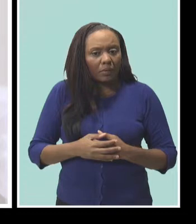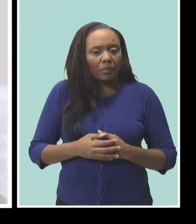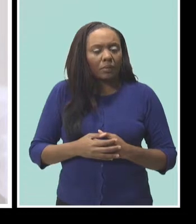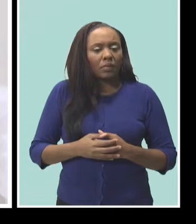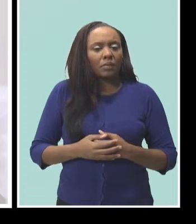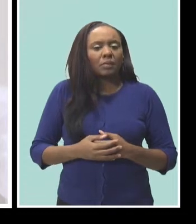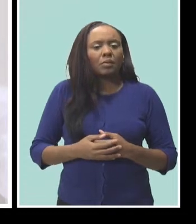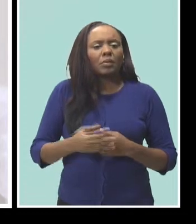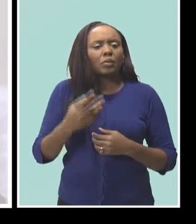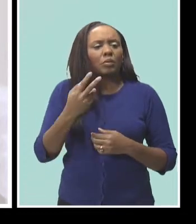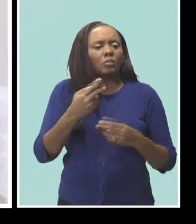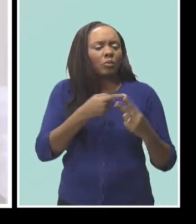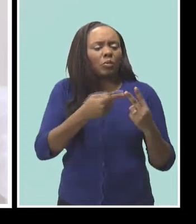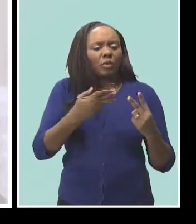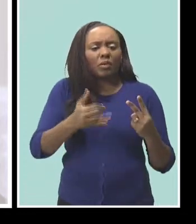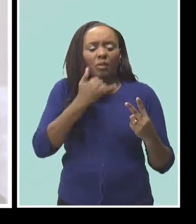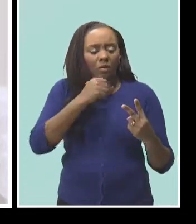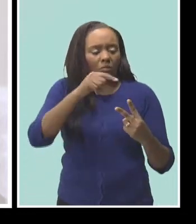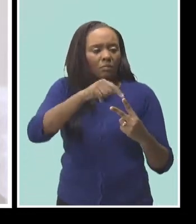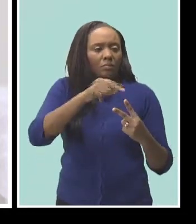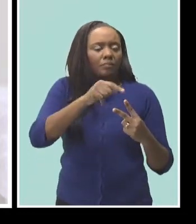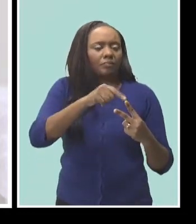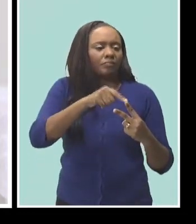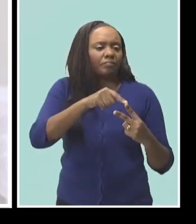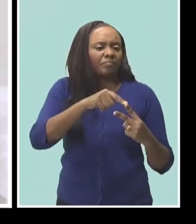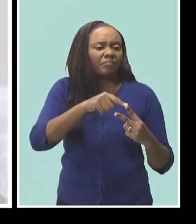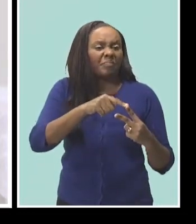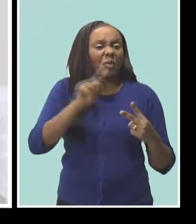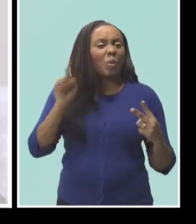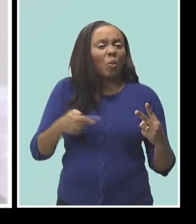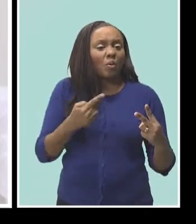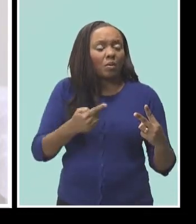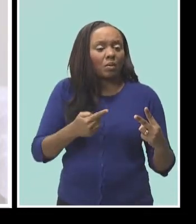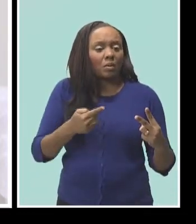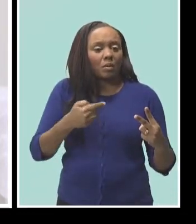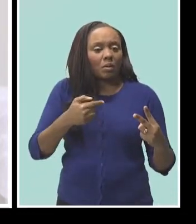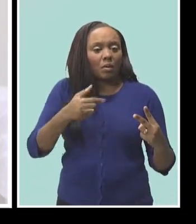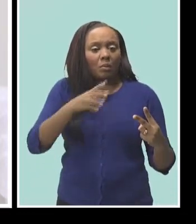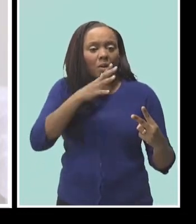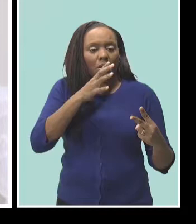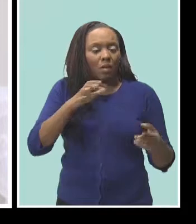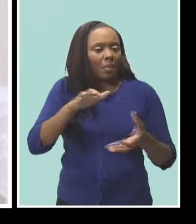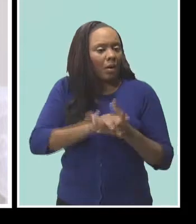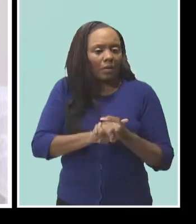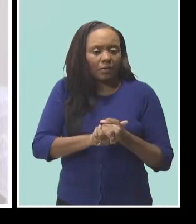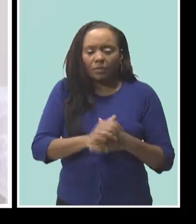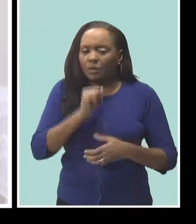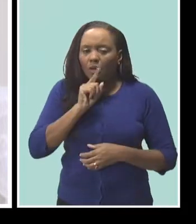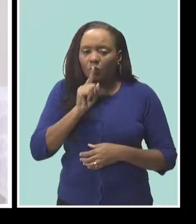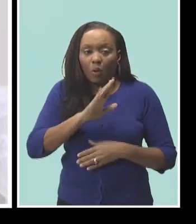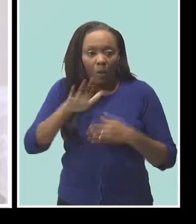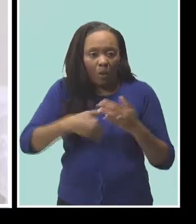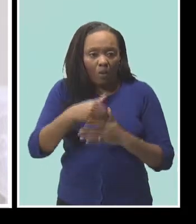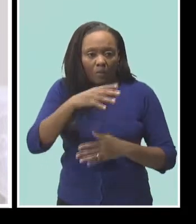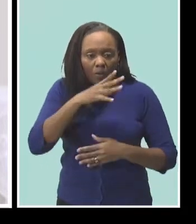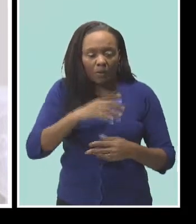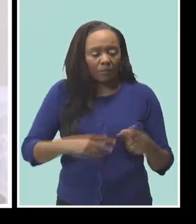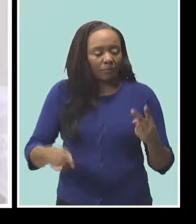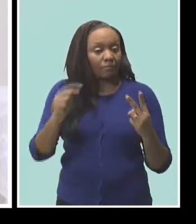married women only. Myth number one. The Mothers Union is for all